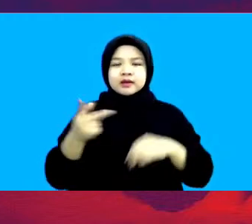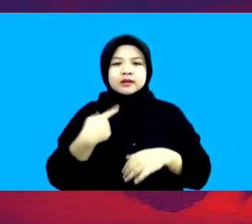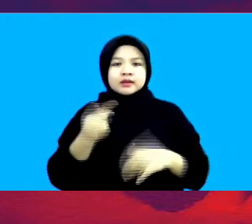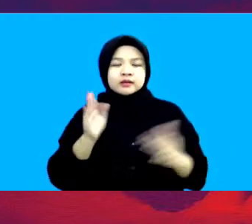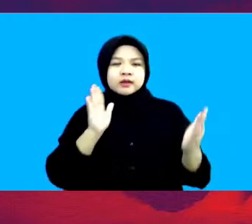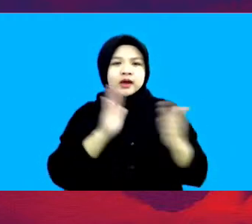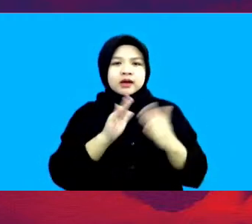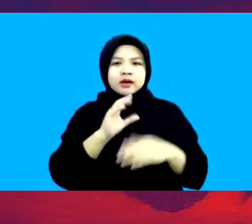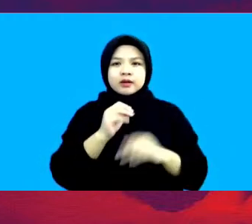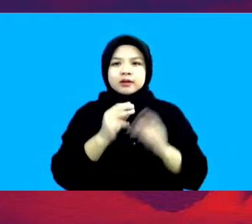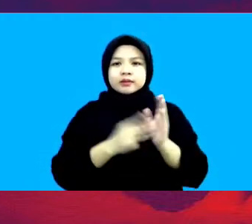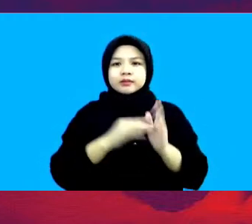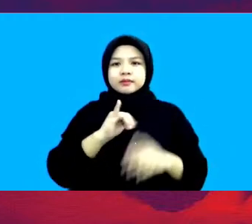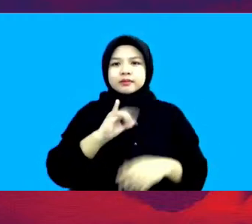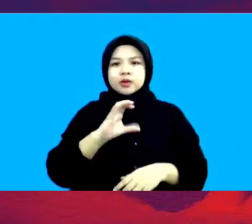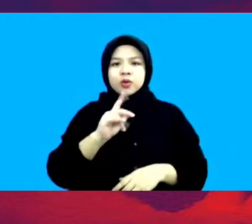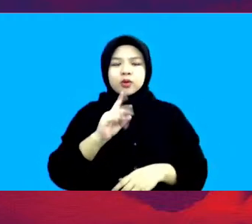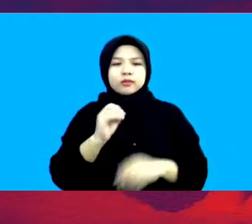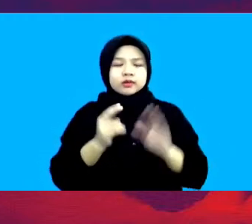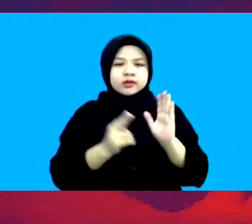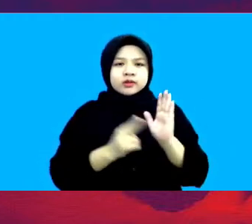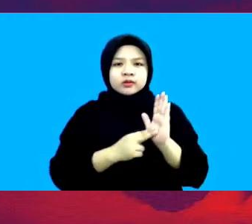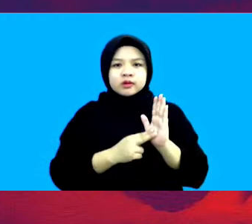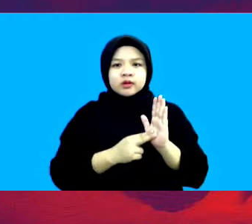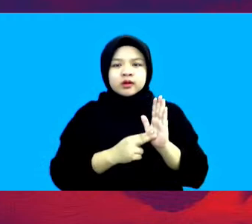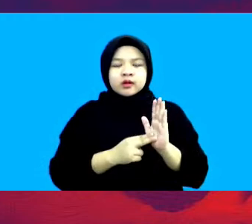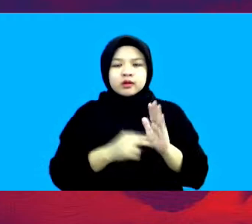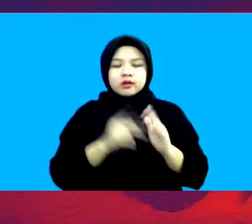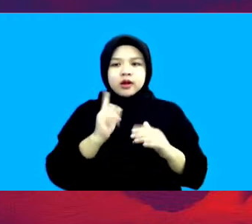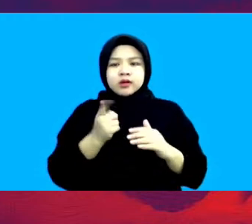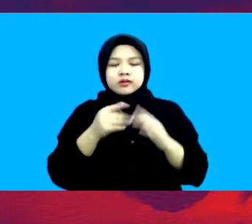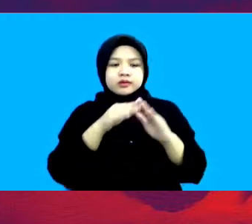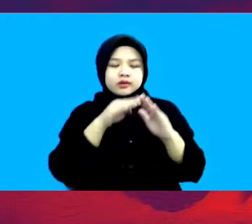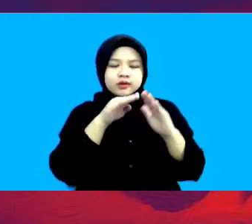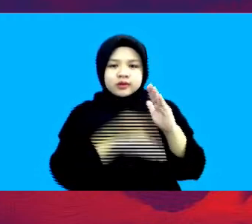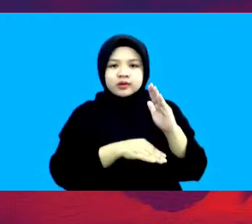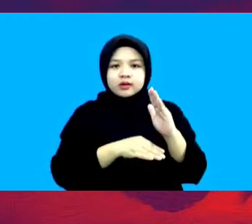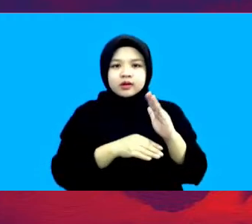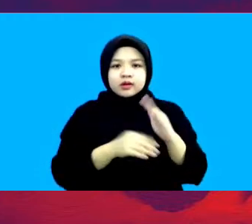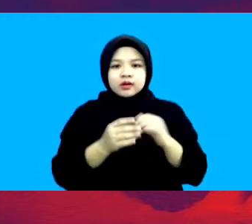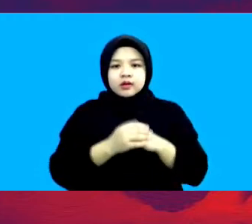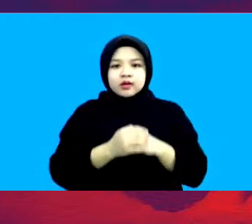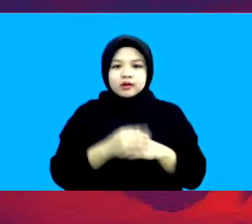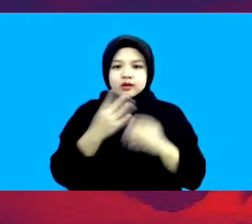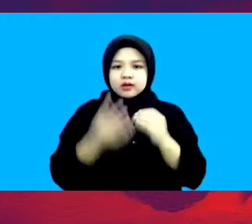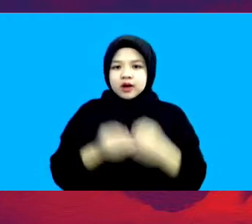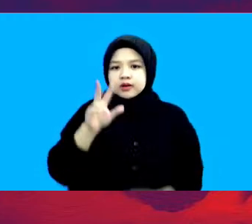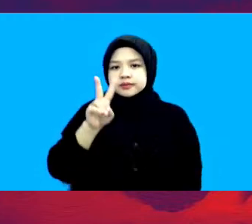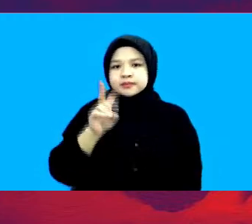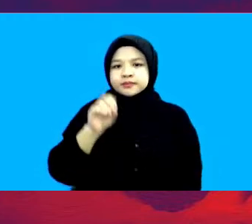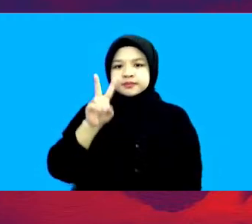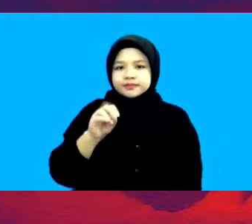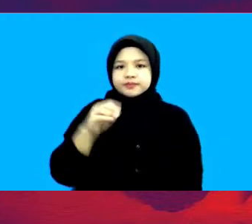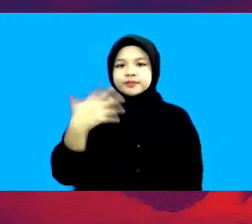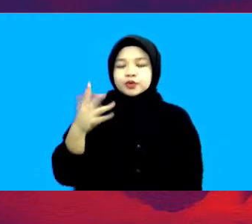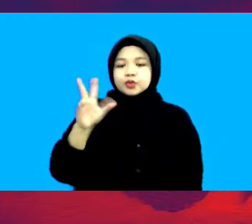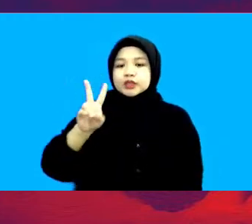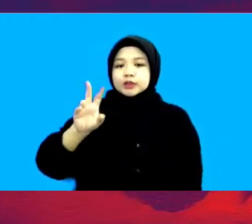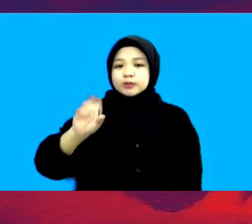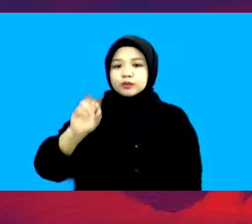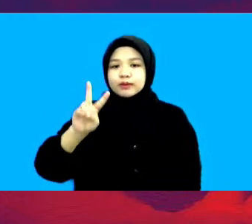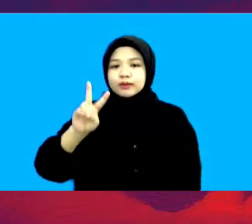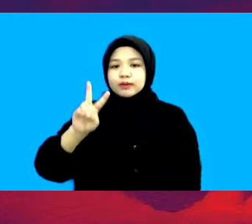Omicron, slightly or substantially much lower intensity compared to 2020 and 2021. Clearly, this is a very